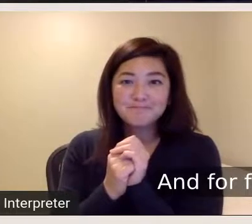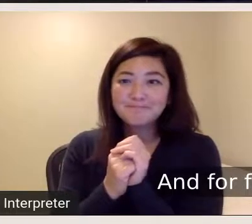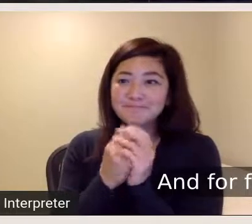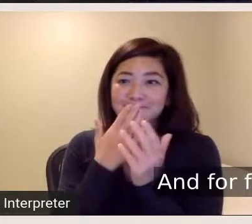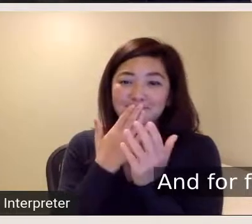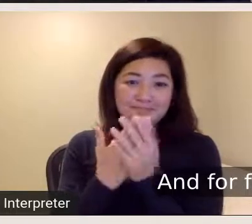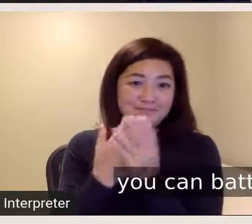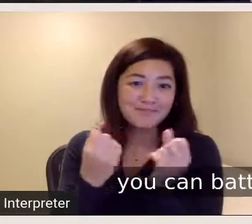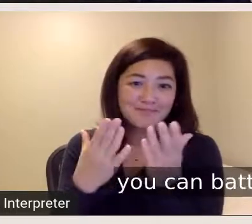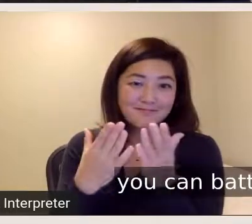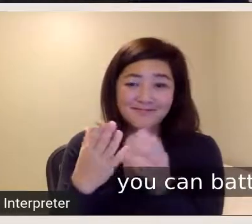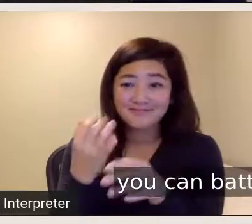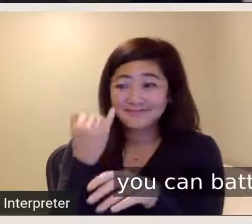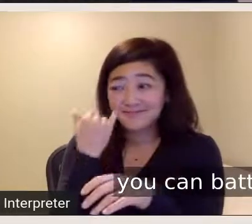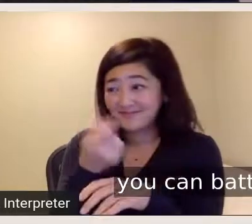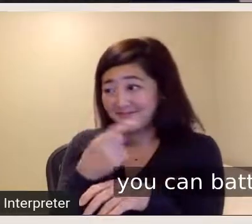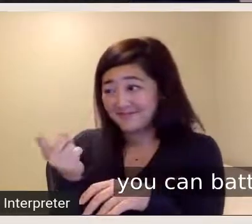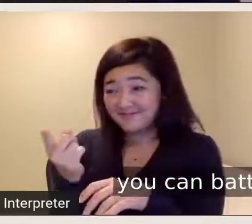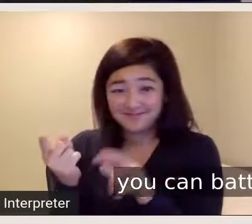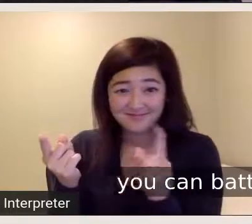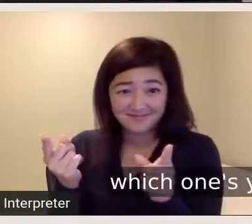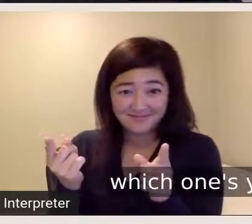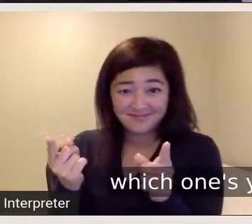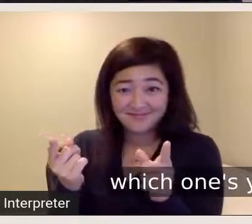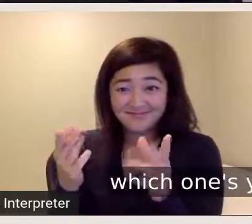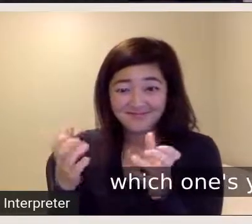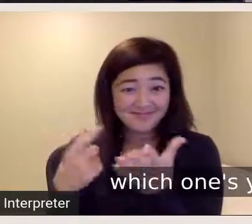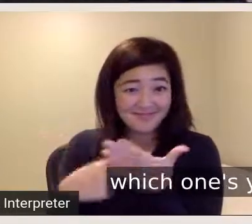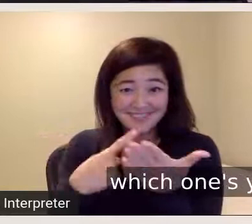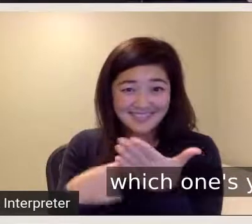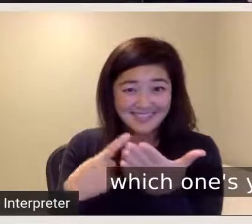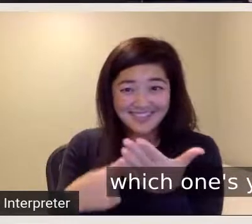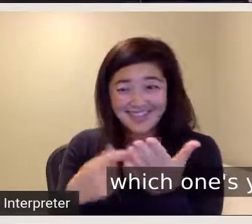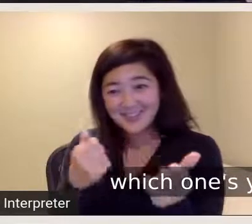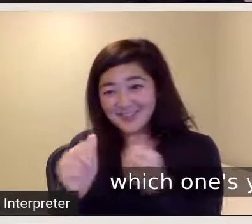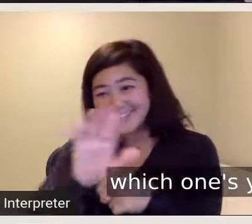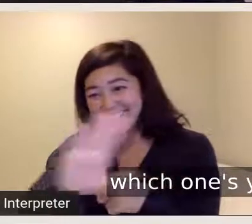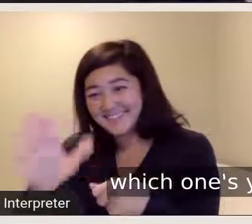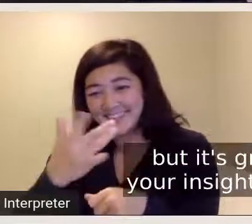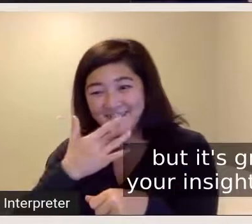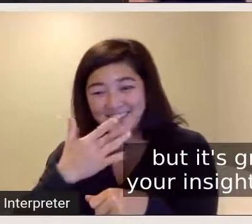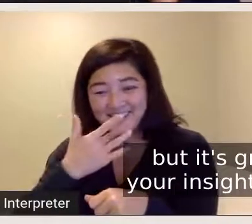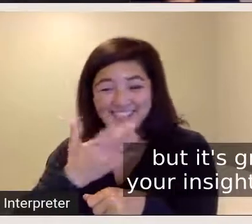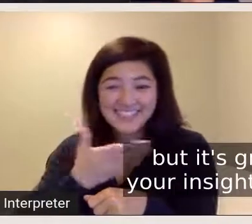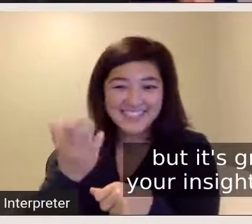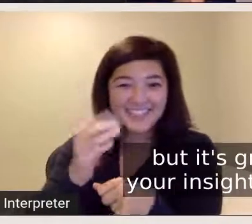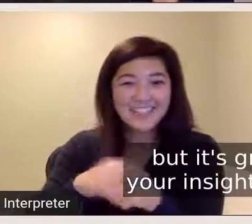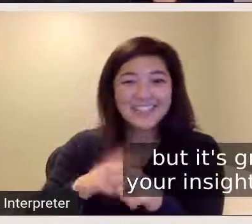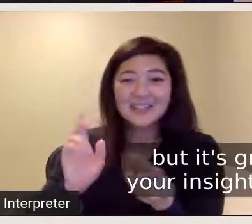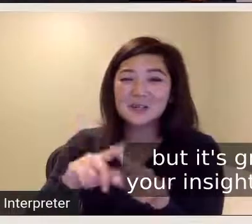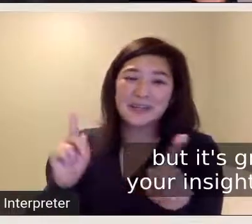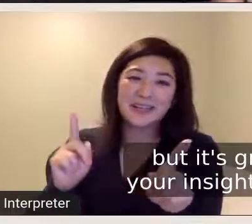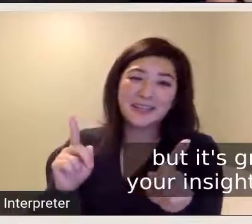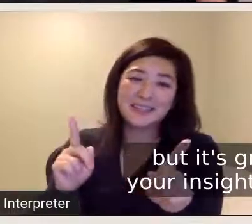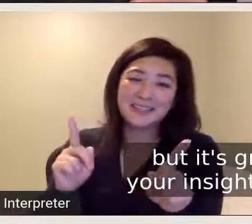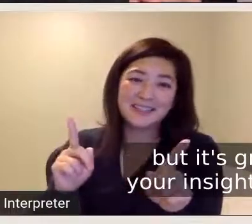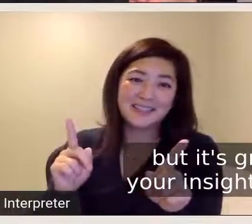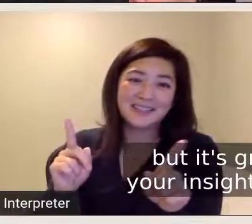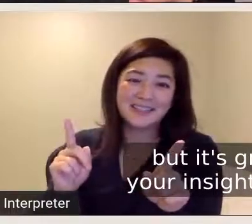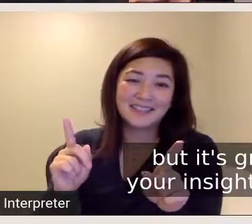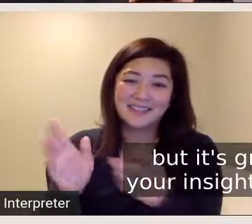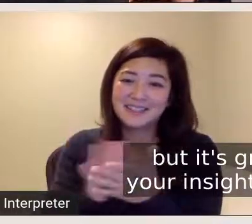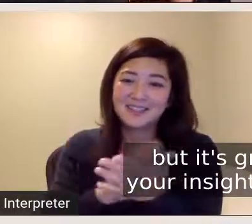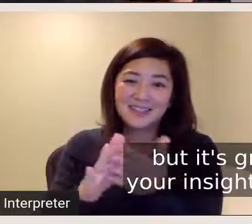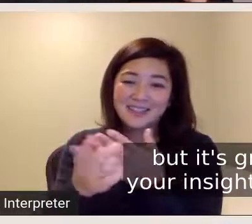And for folks watching, you can battle that out online, which one is your favorite too. But it's great to offer up your